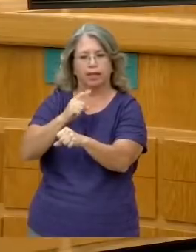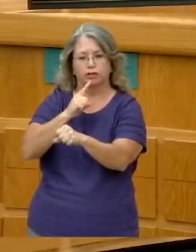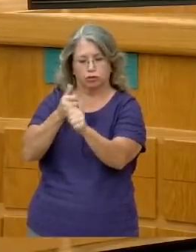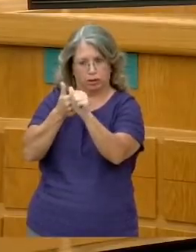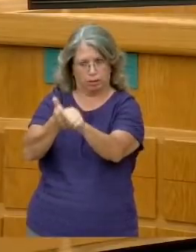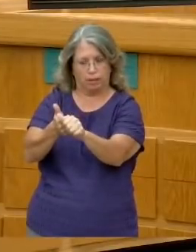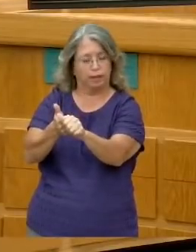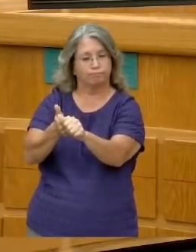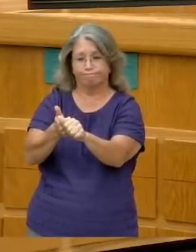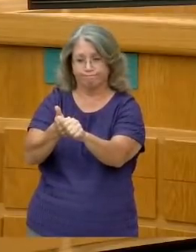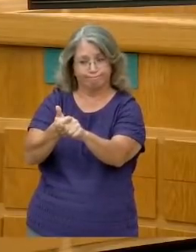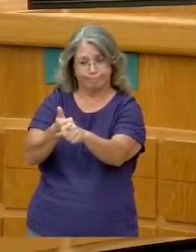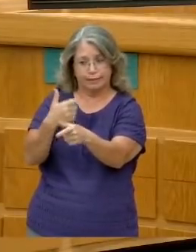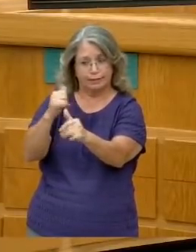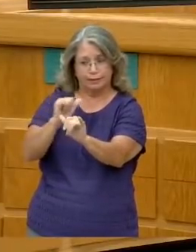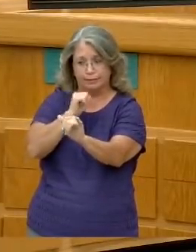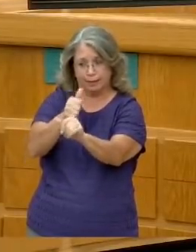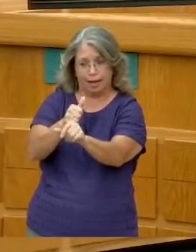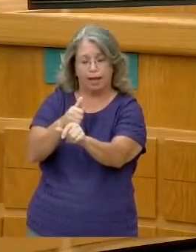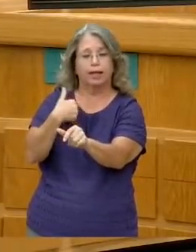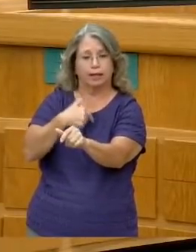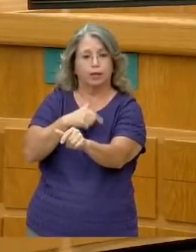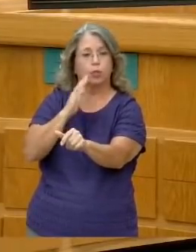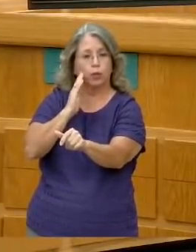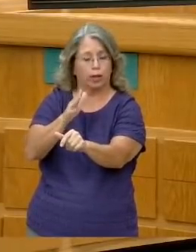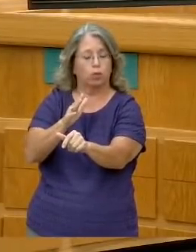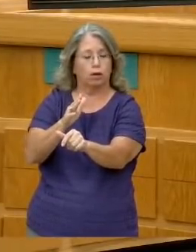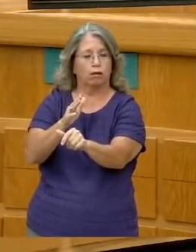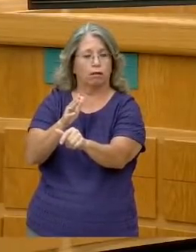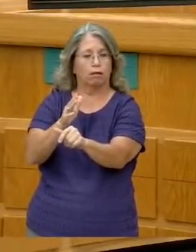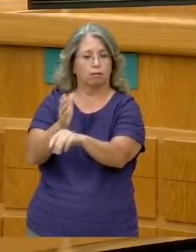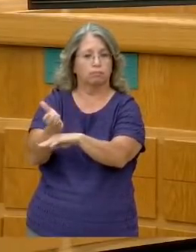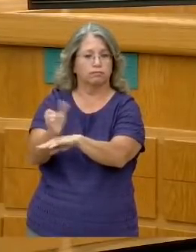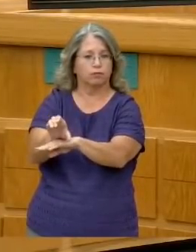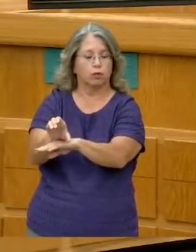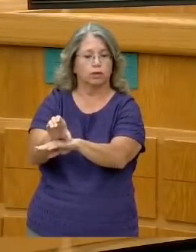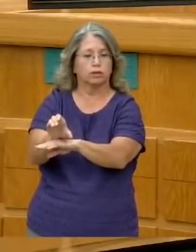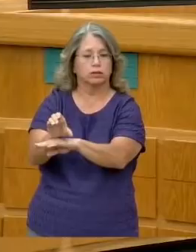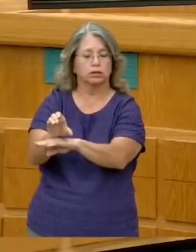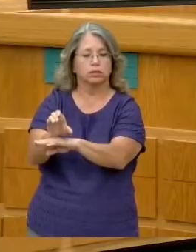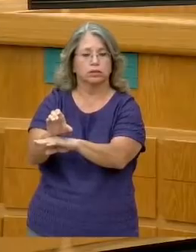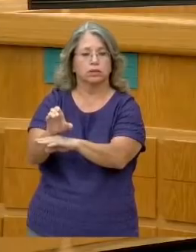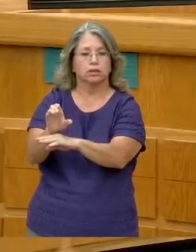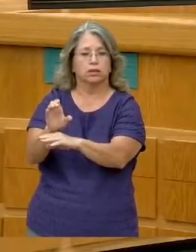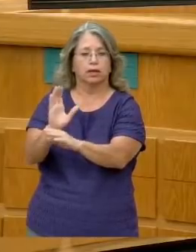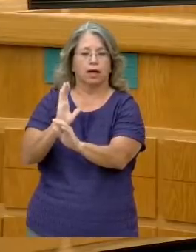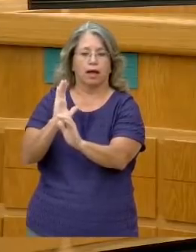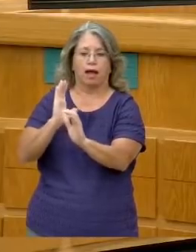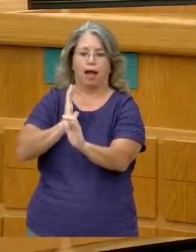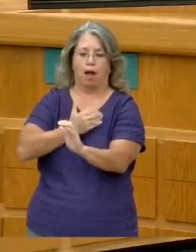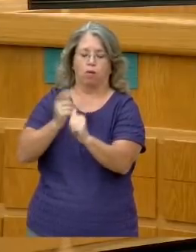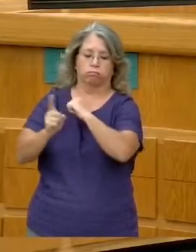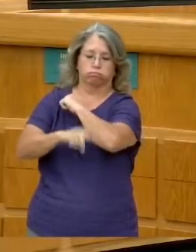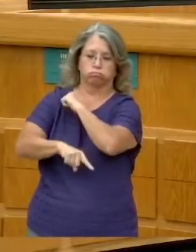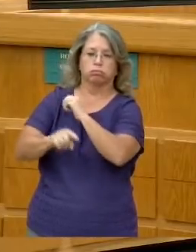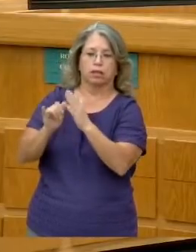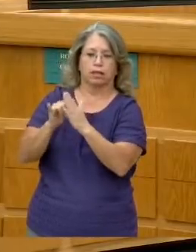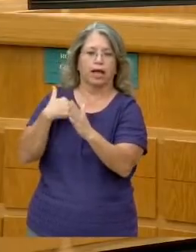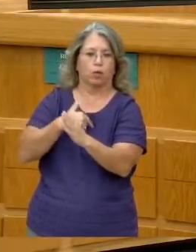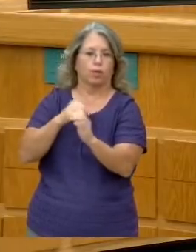not, we're prepared to enforce the provisions within the rules and the order that the government established and we've